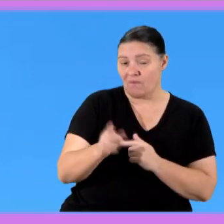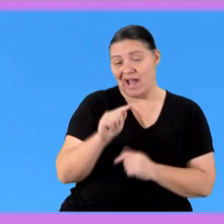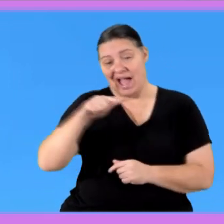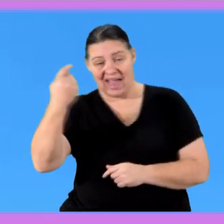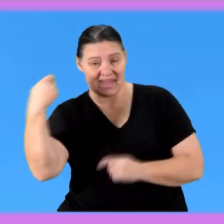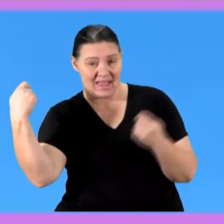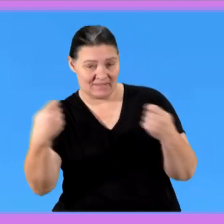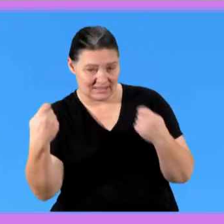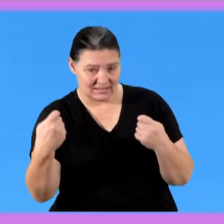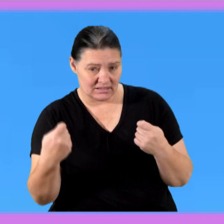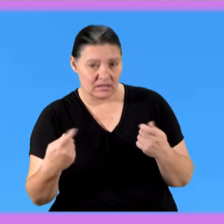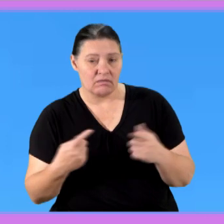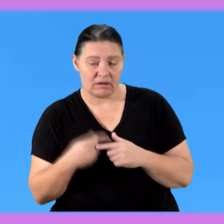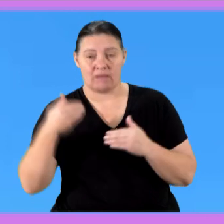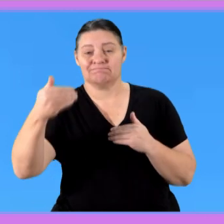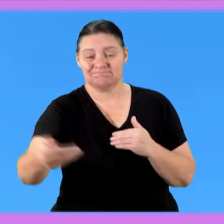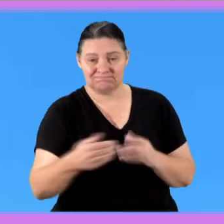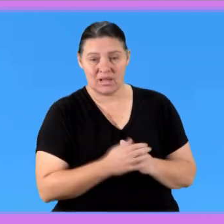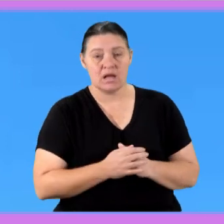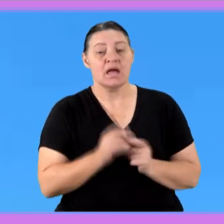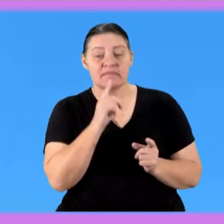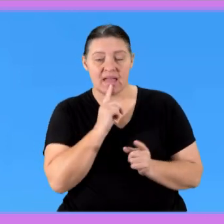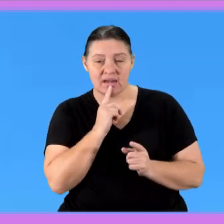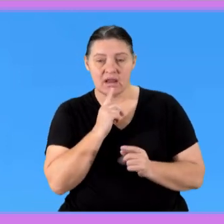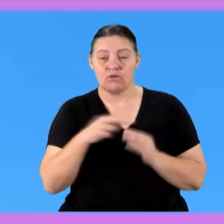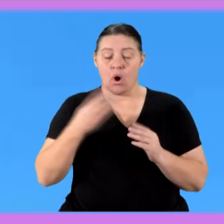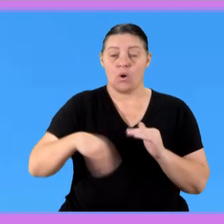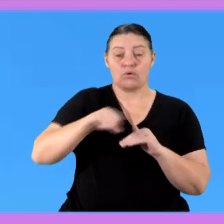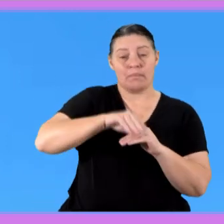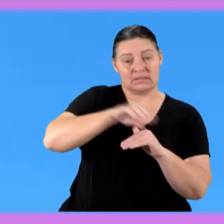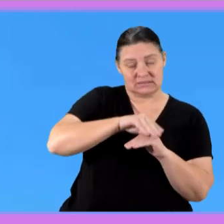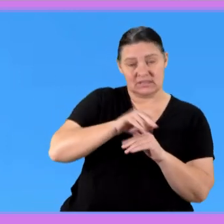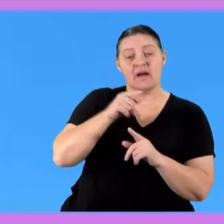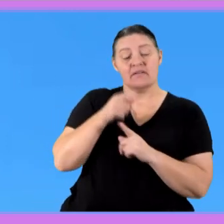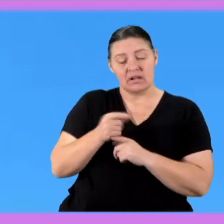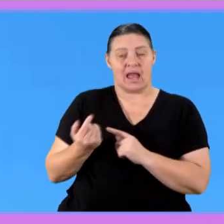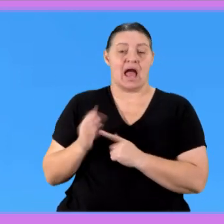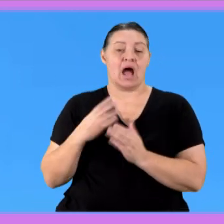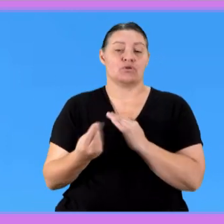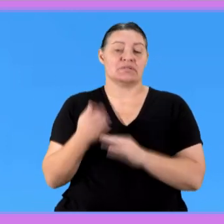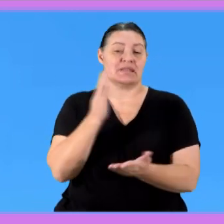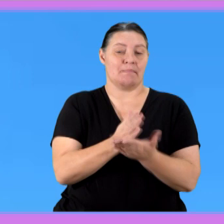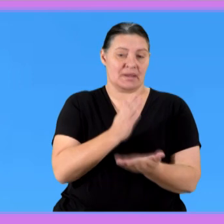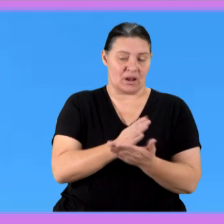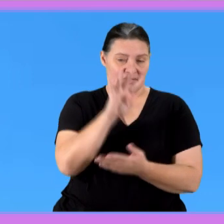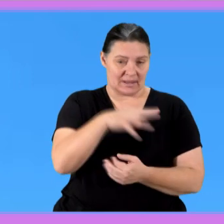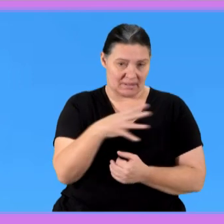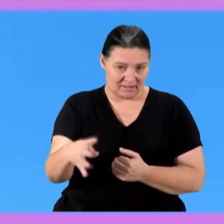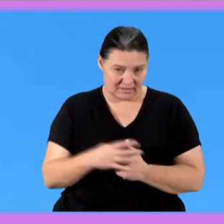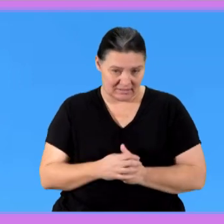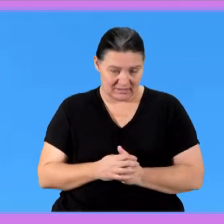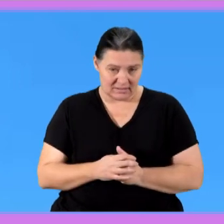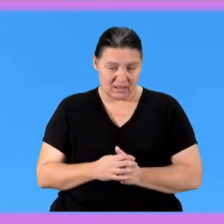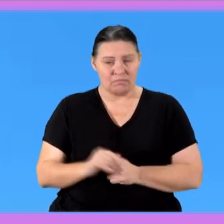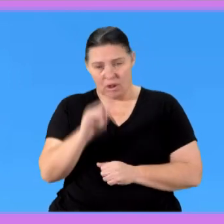the possible outcomes of another event across a row, and the resulting compound event or outcomes displayed in